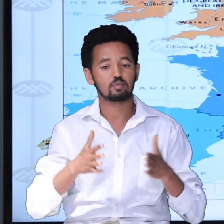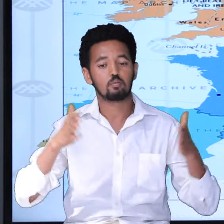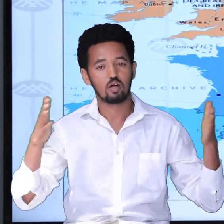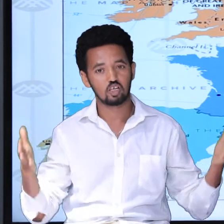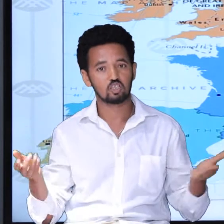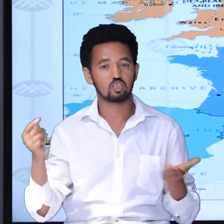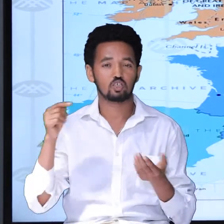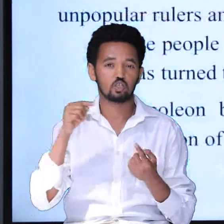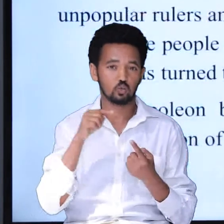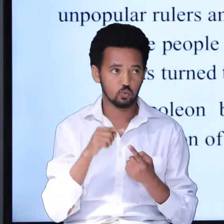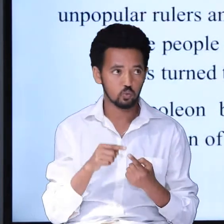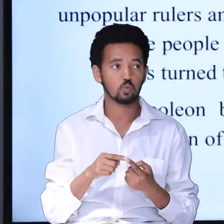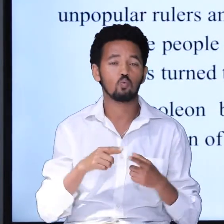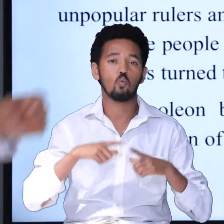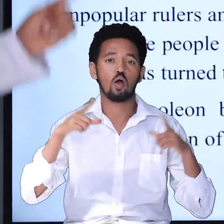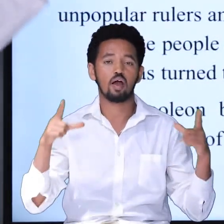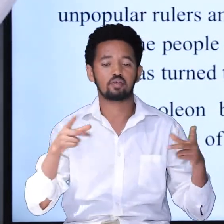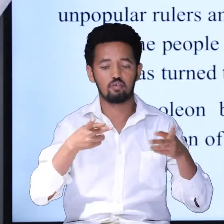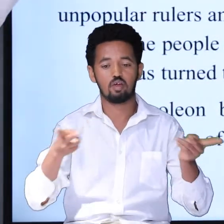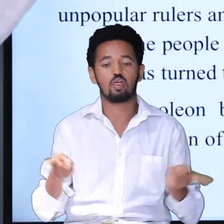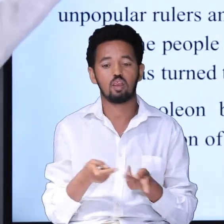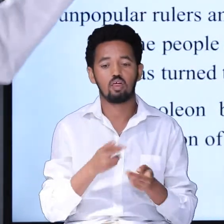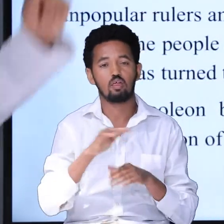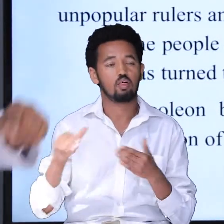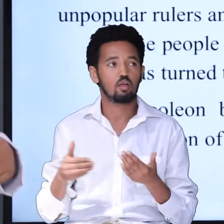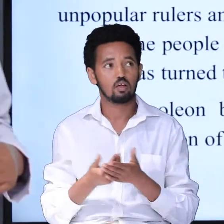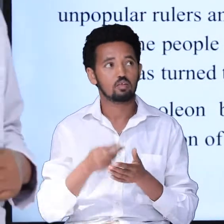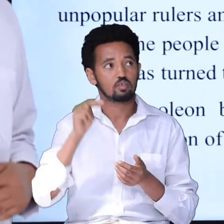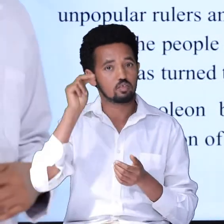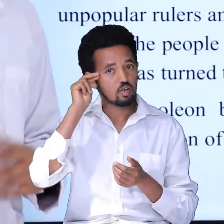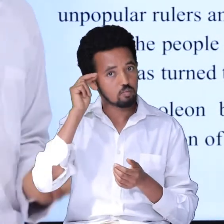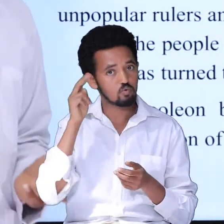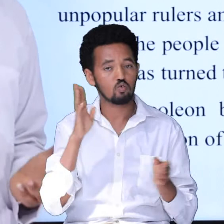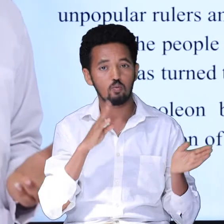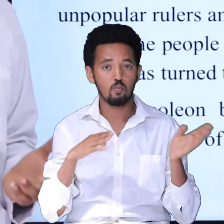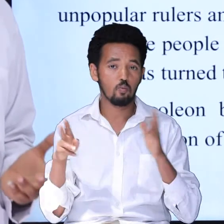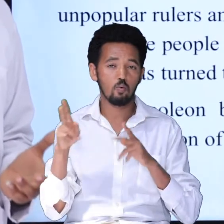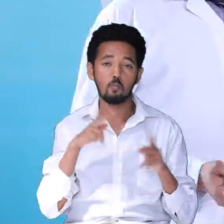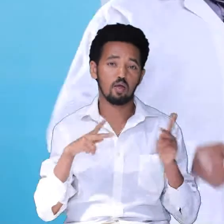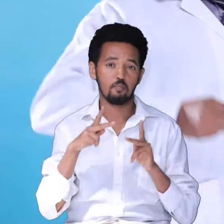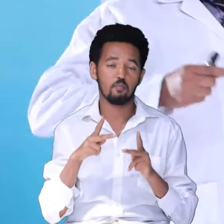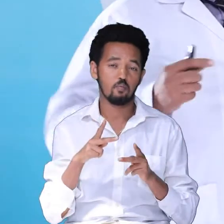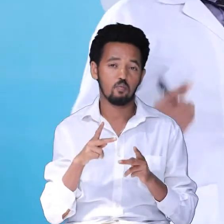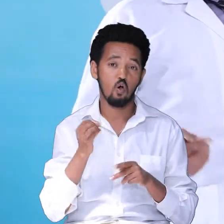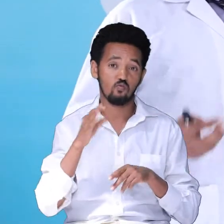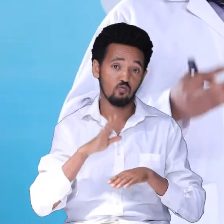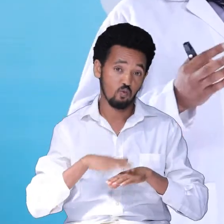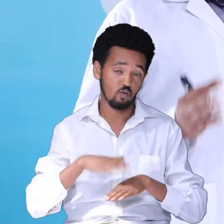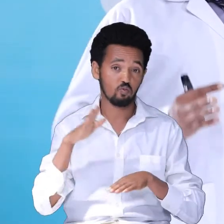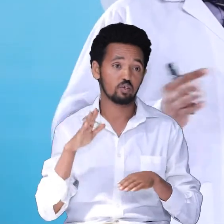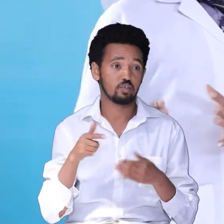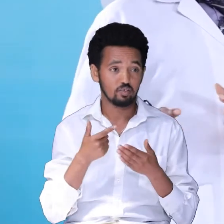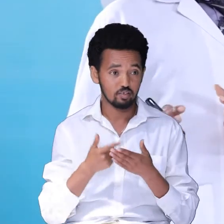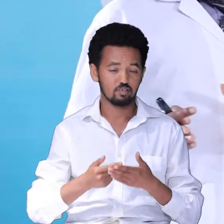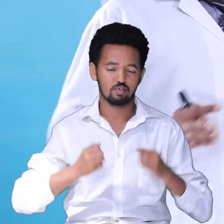into wide area. Generally, Napoleon had problem of his own. In addition to his